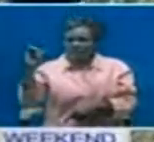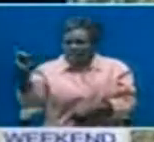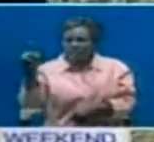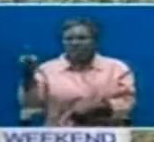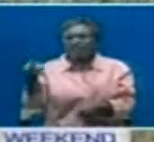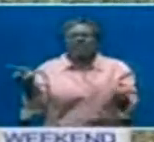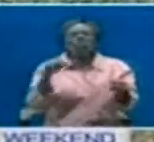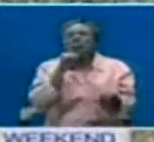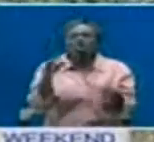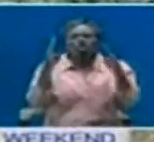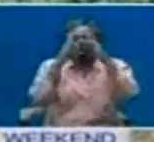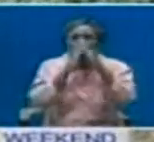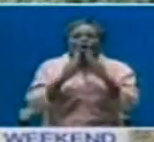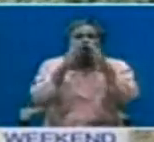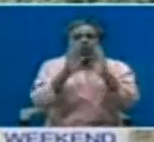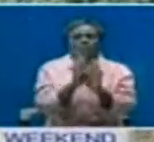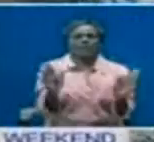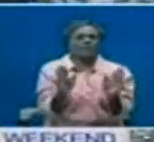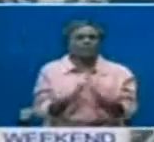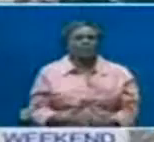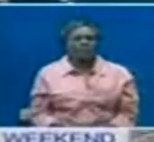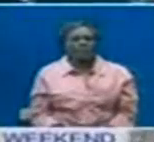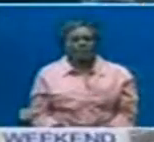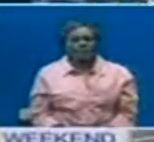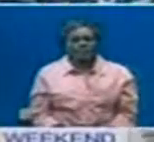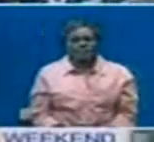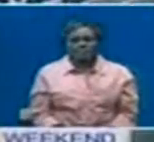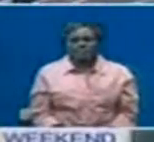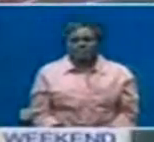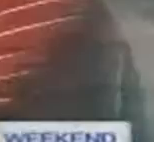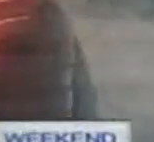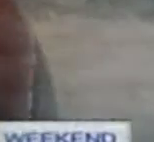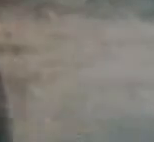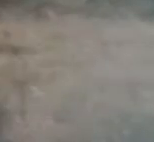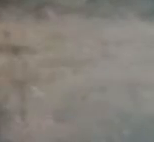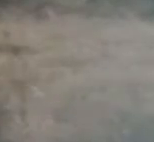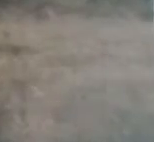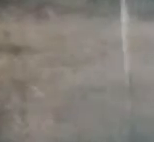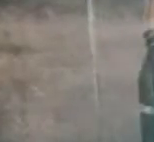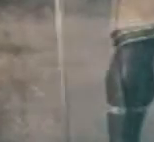cold. Catherine Omwando, KTN.